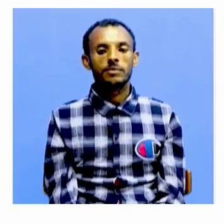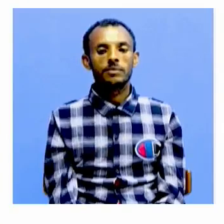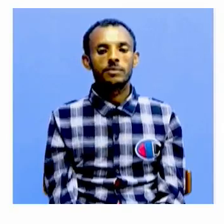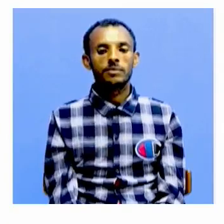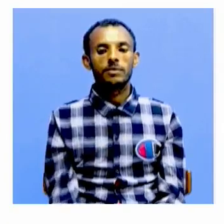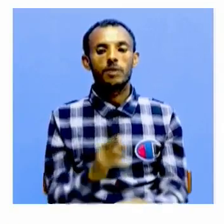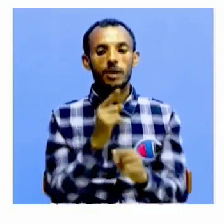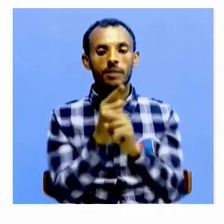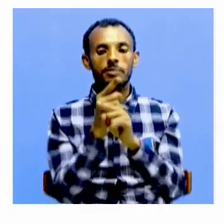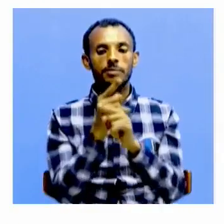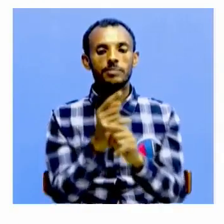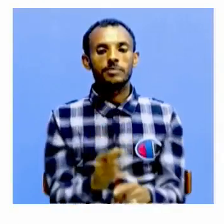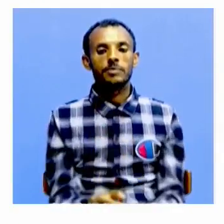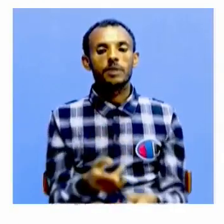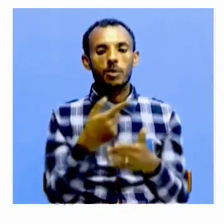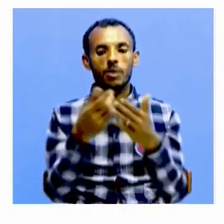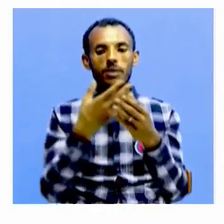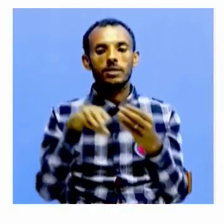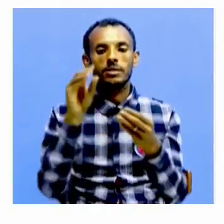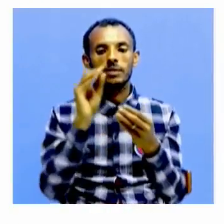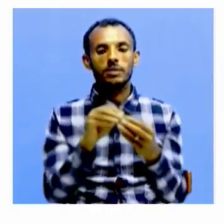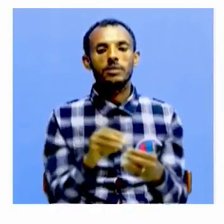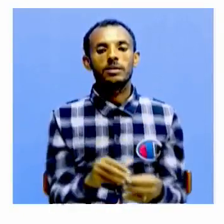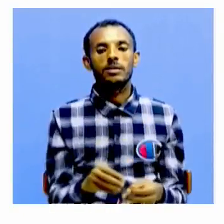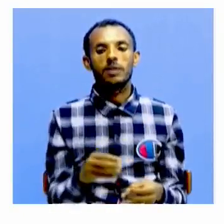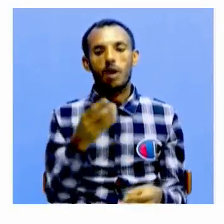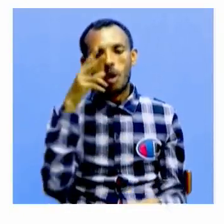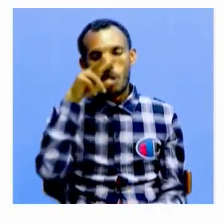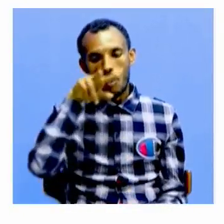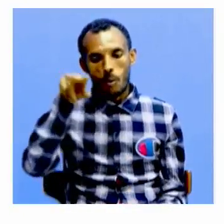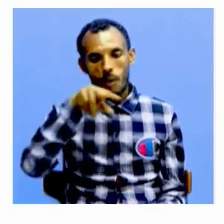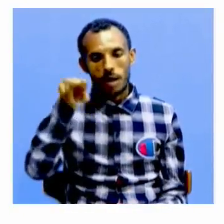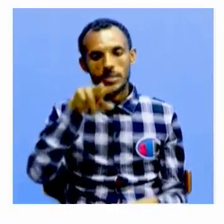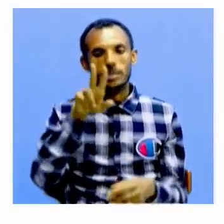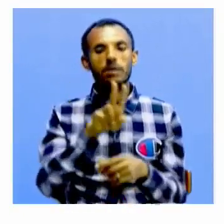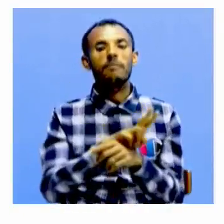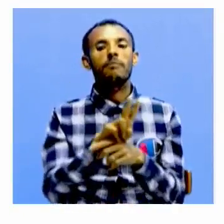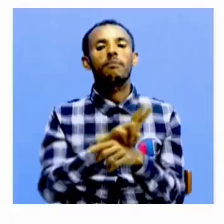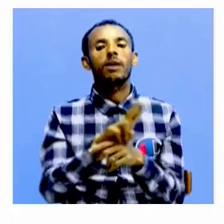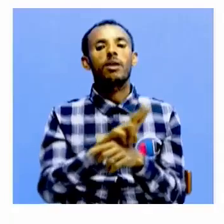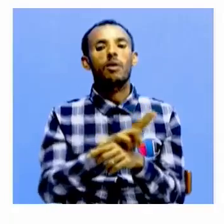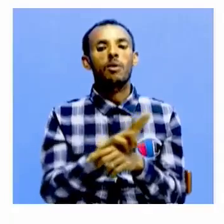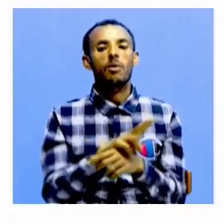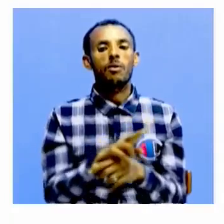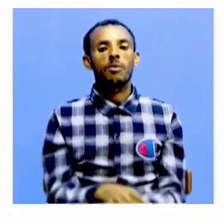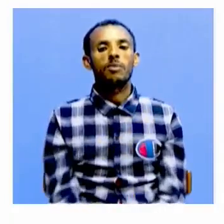all right. What else? Watching videos,